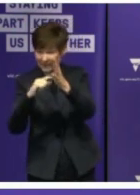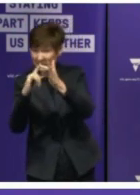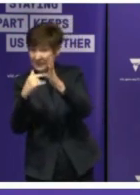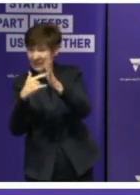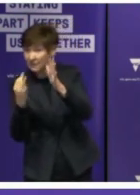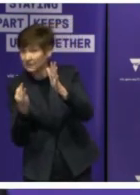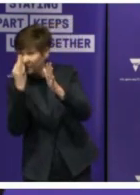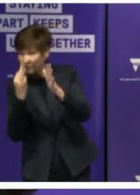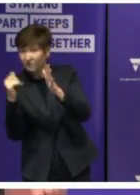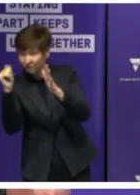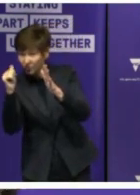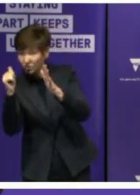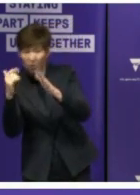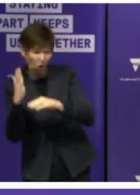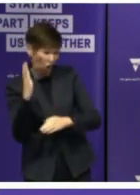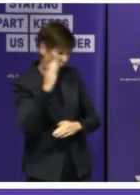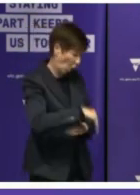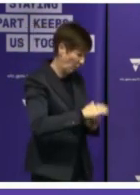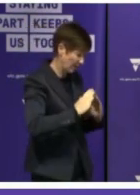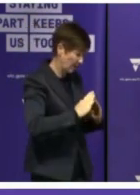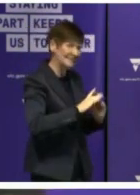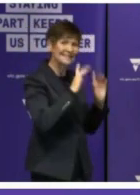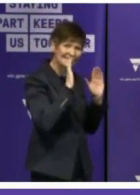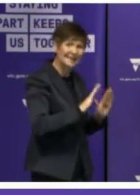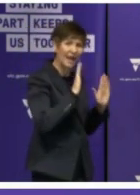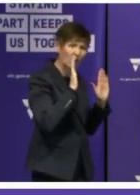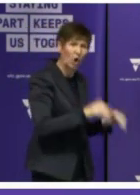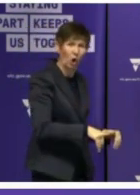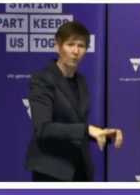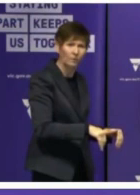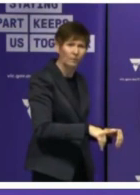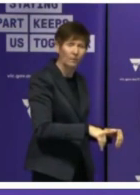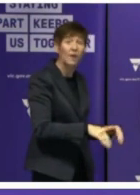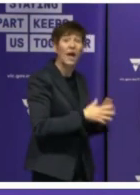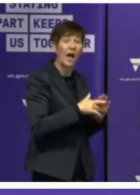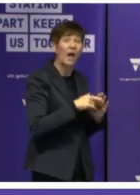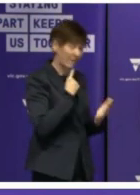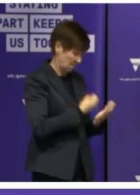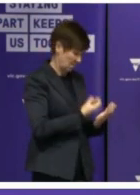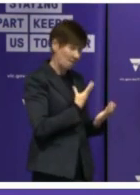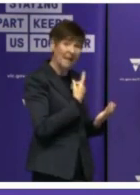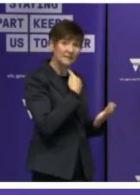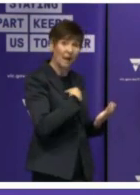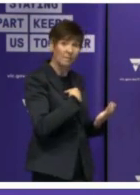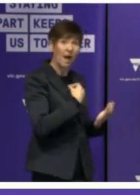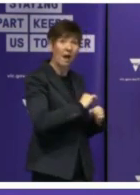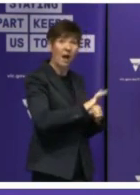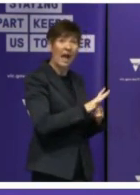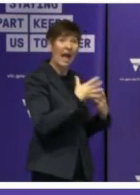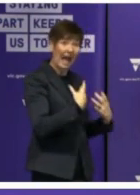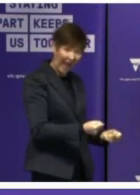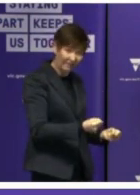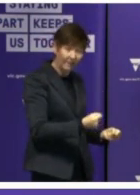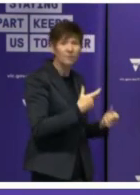seriously and doing as you're asked over that 14-day period is incredibly important. It's central to this